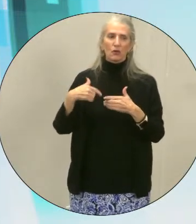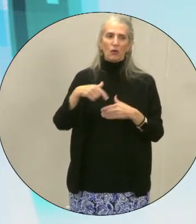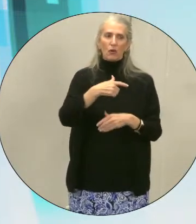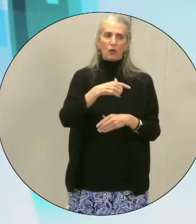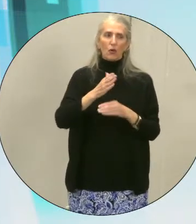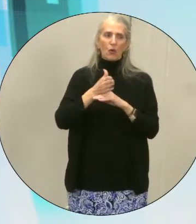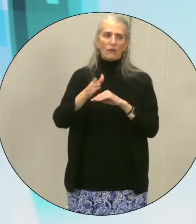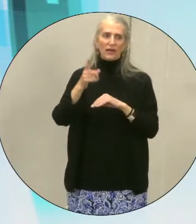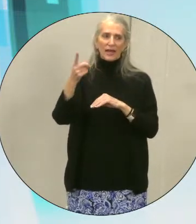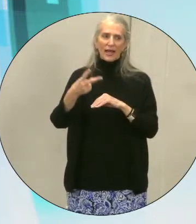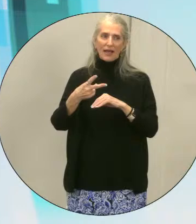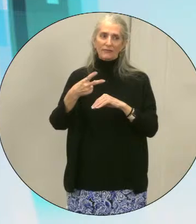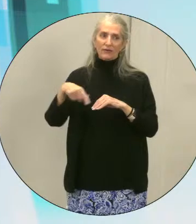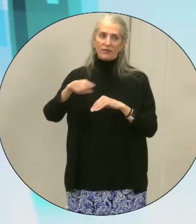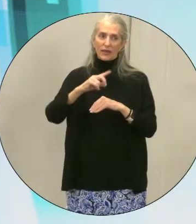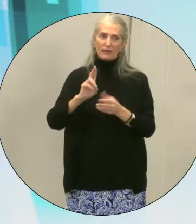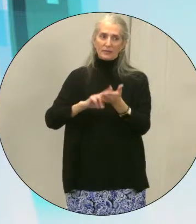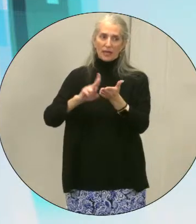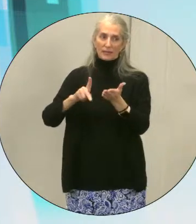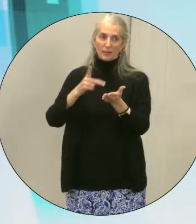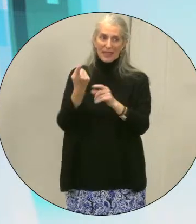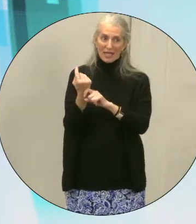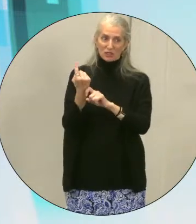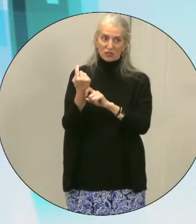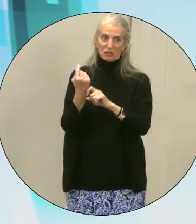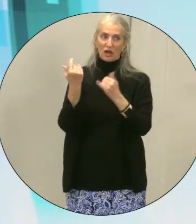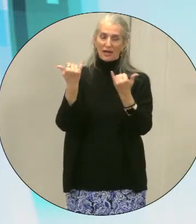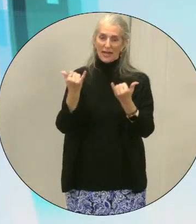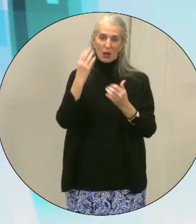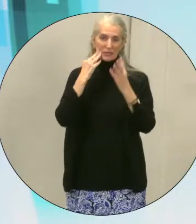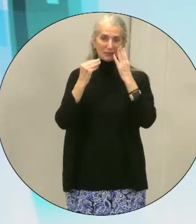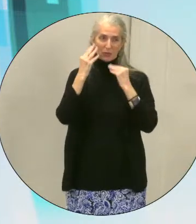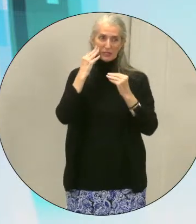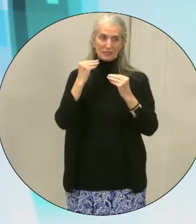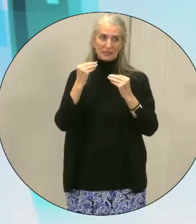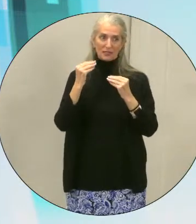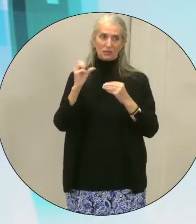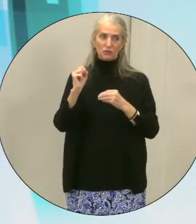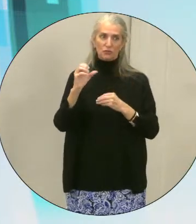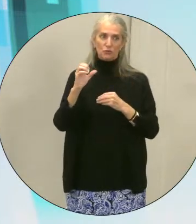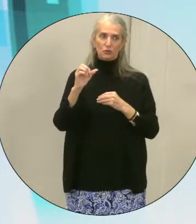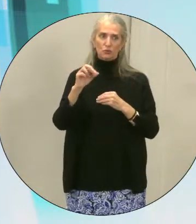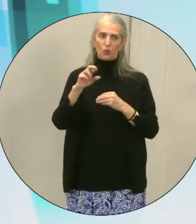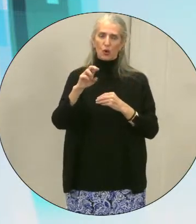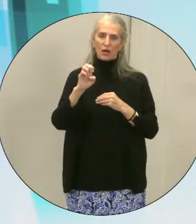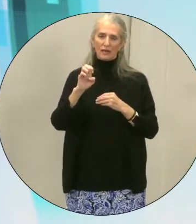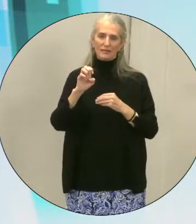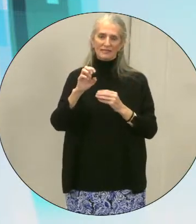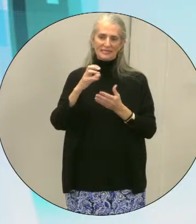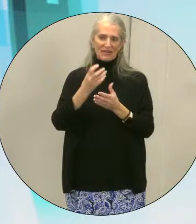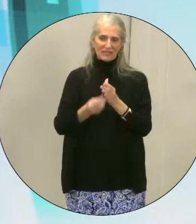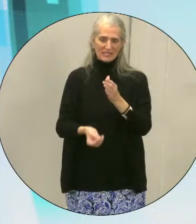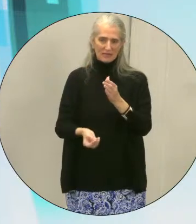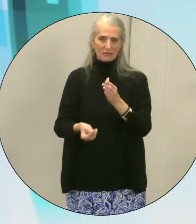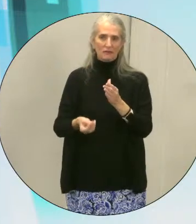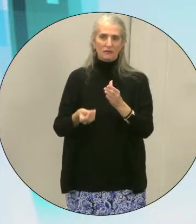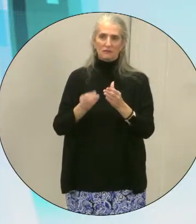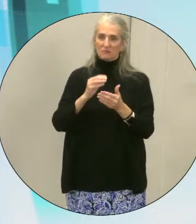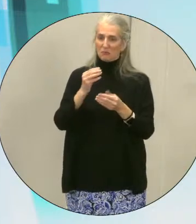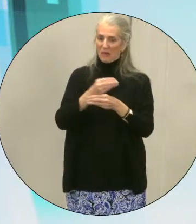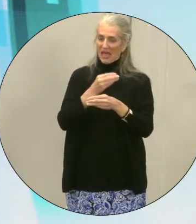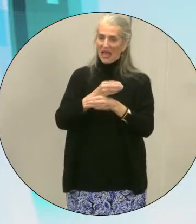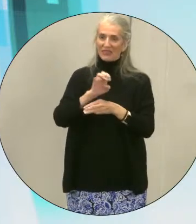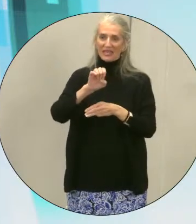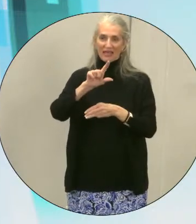the extracurricular music program at Berkeley last year are now experiencing score deficits in 1, 2, or all 3 of the math, ELA,